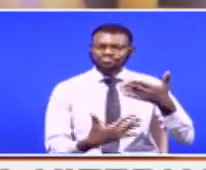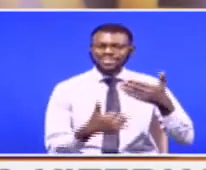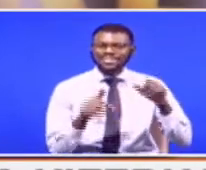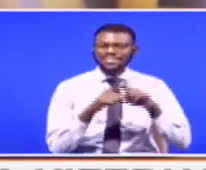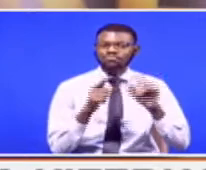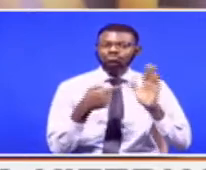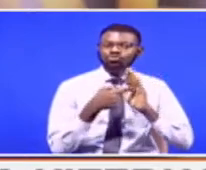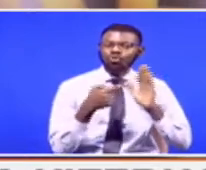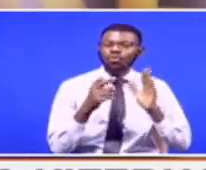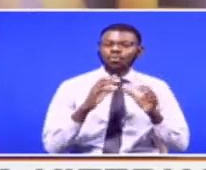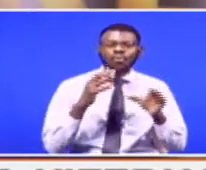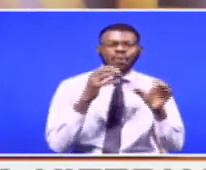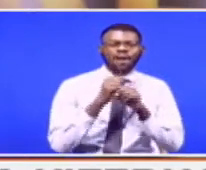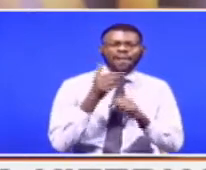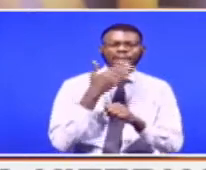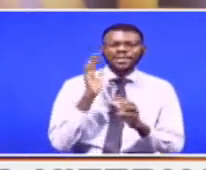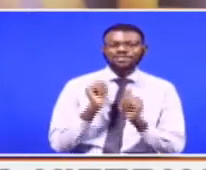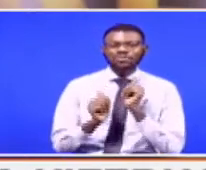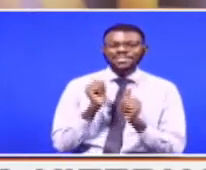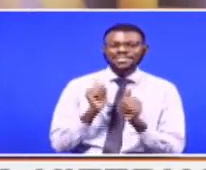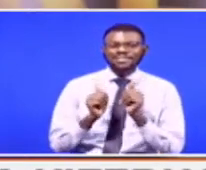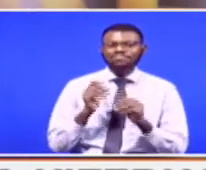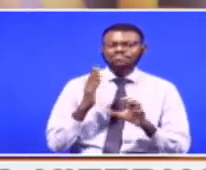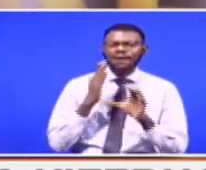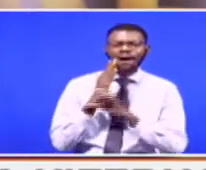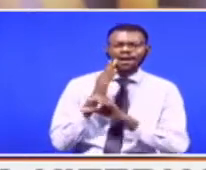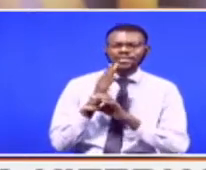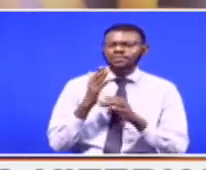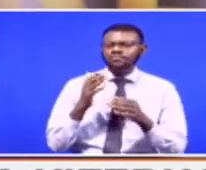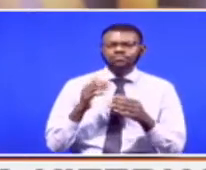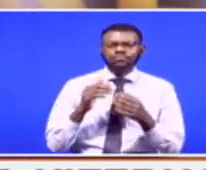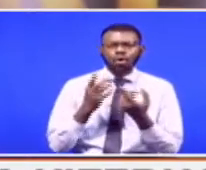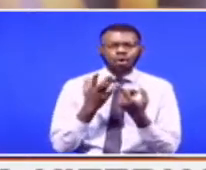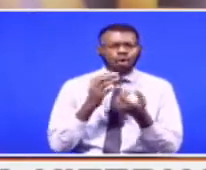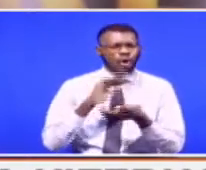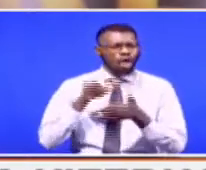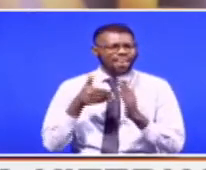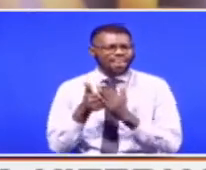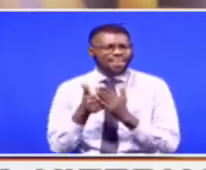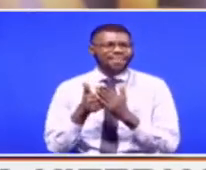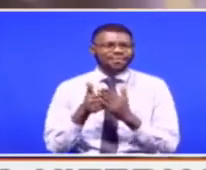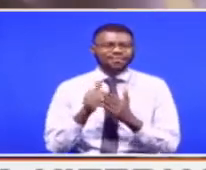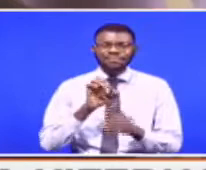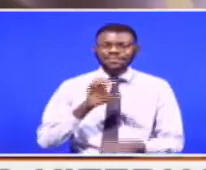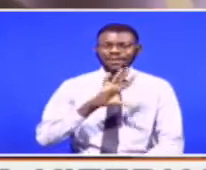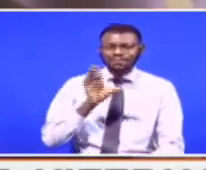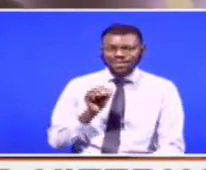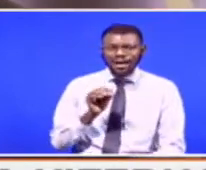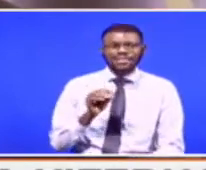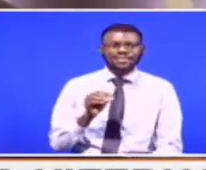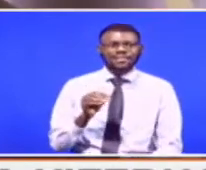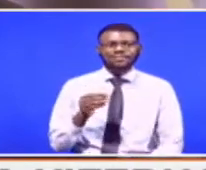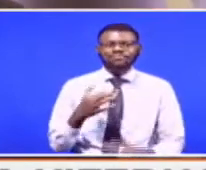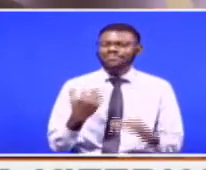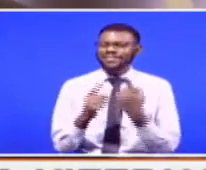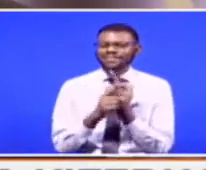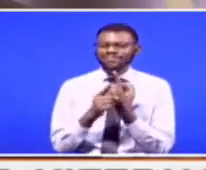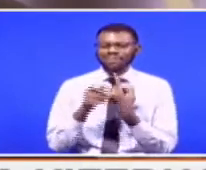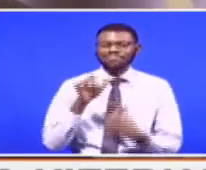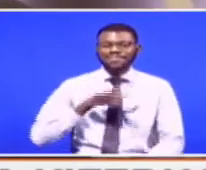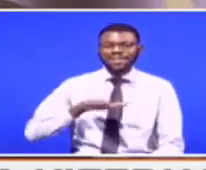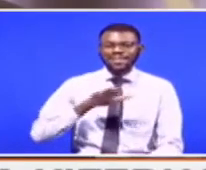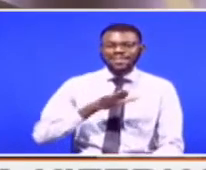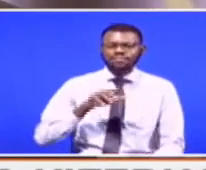best organizations from all countries within the East African region in all disciplines. The theme for